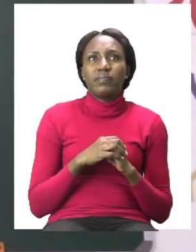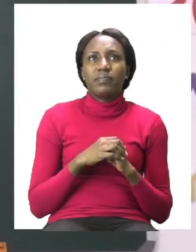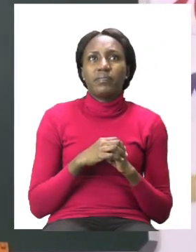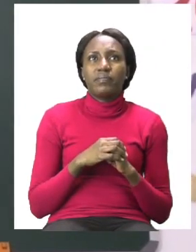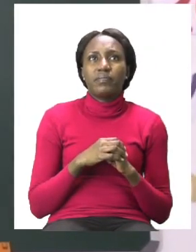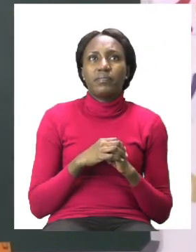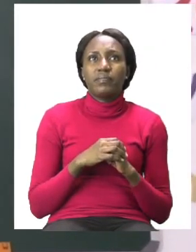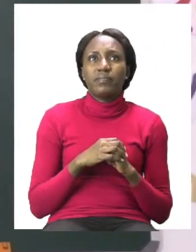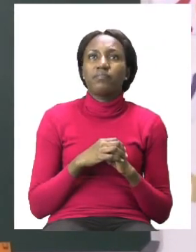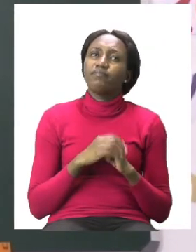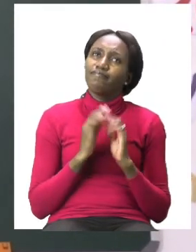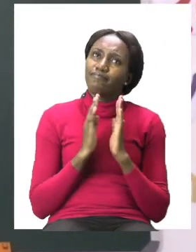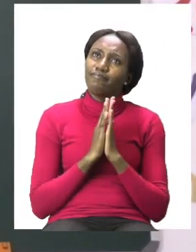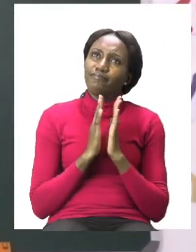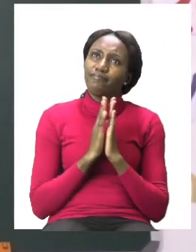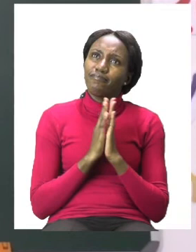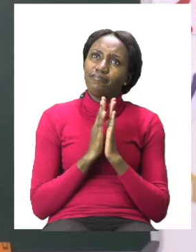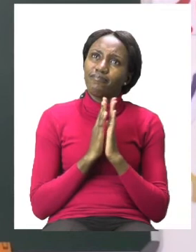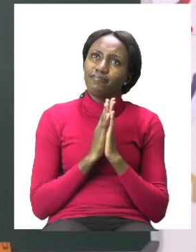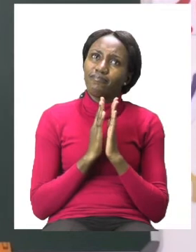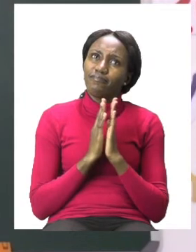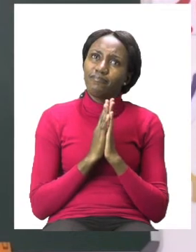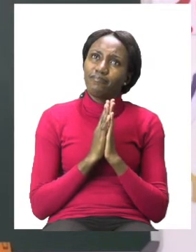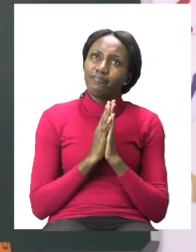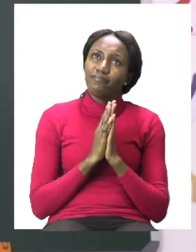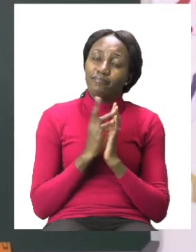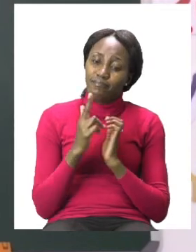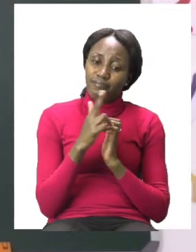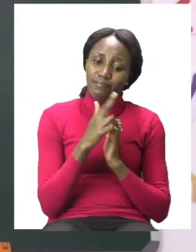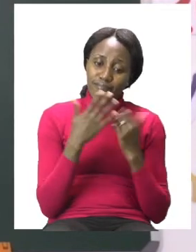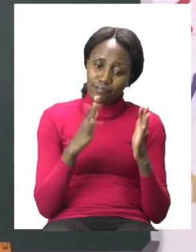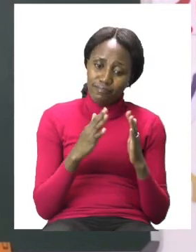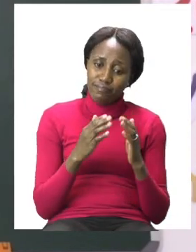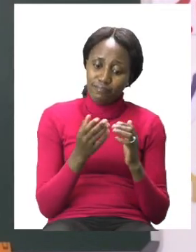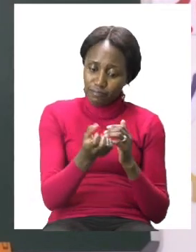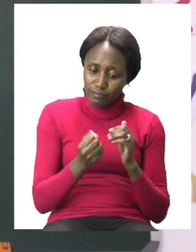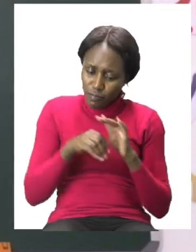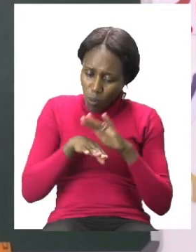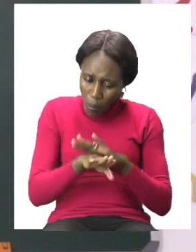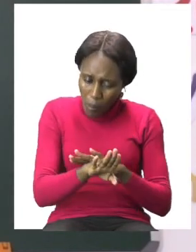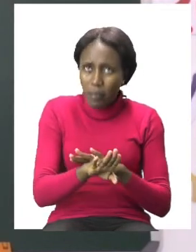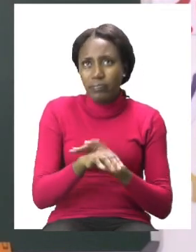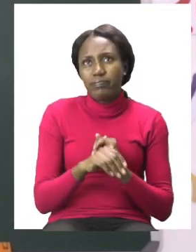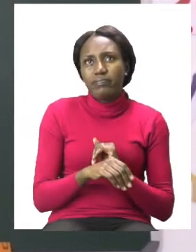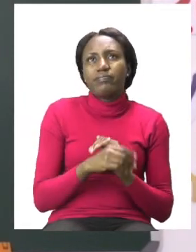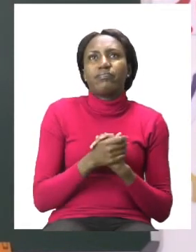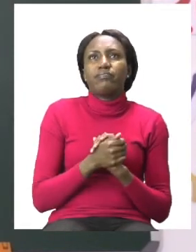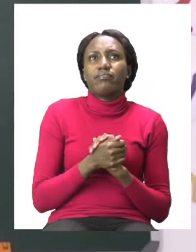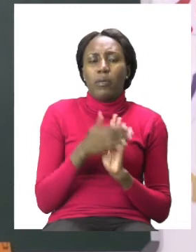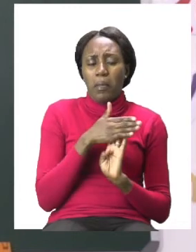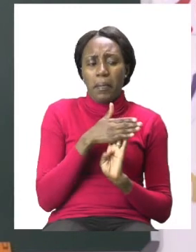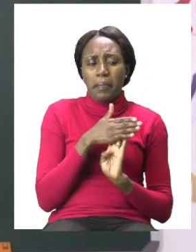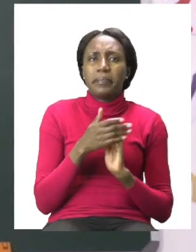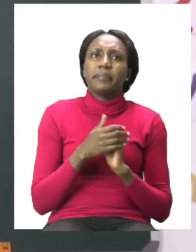Please, boys and girls, make sure that when you are done using your pair of scissors, you put it away. So now